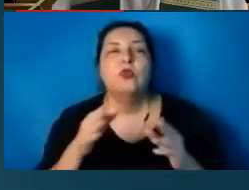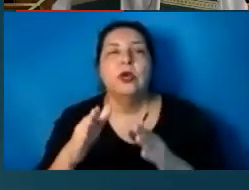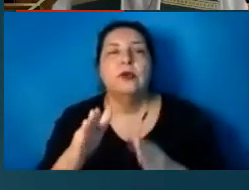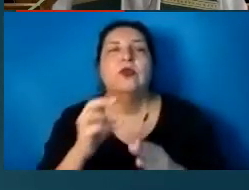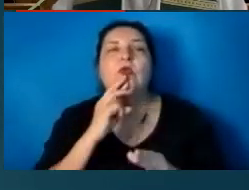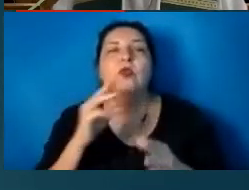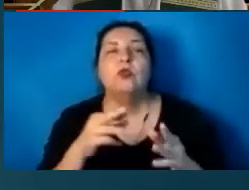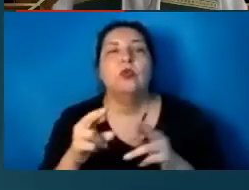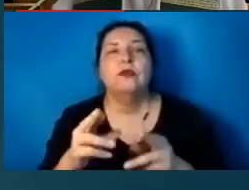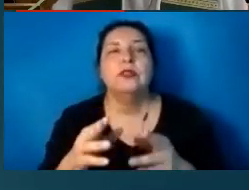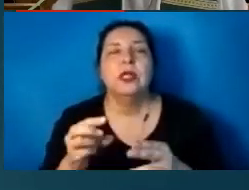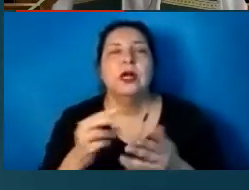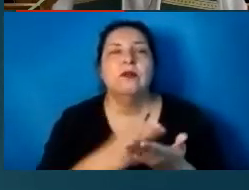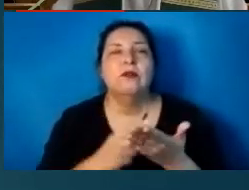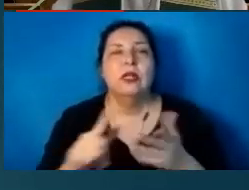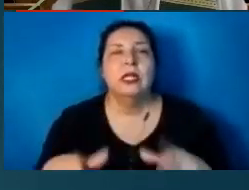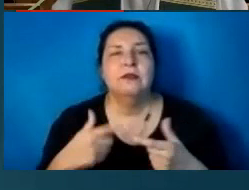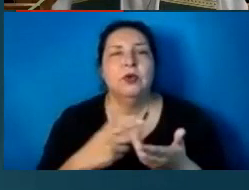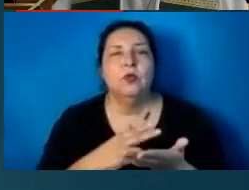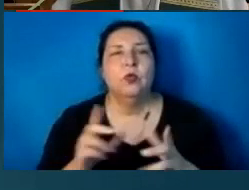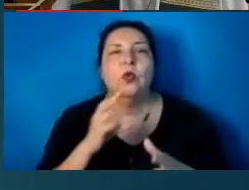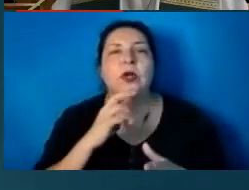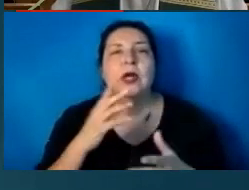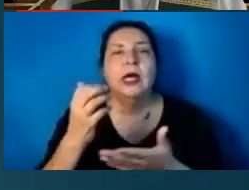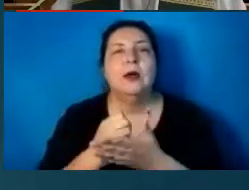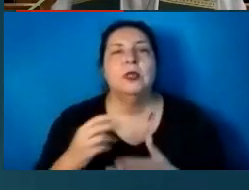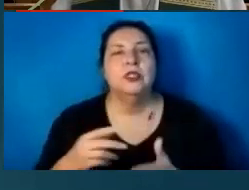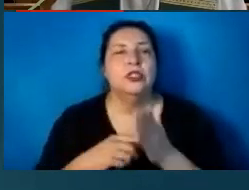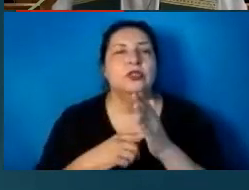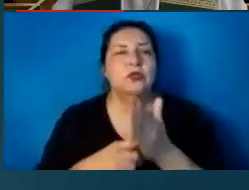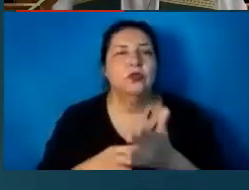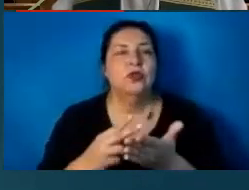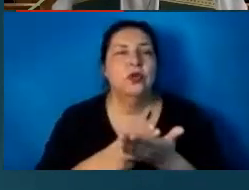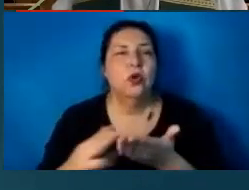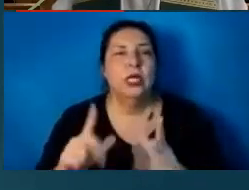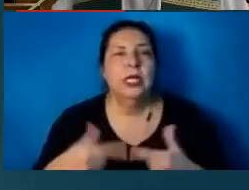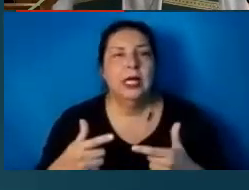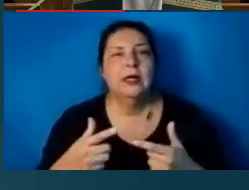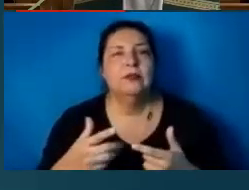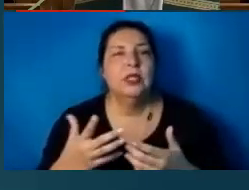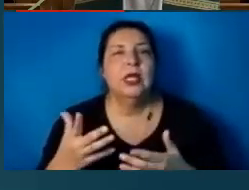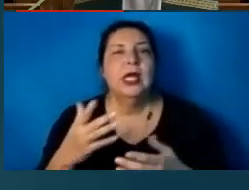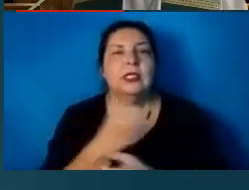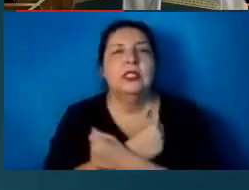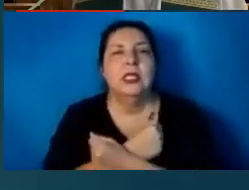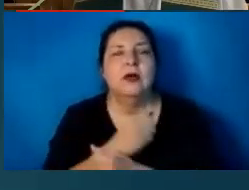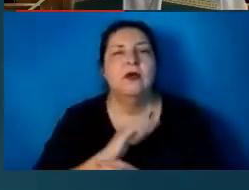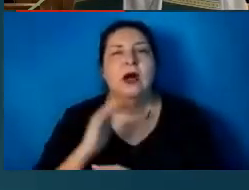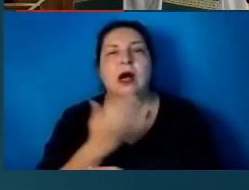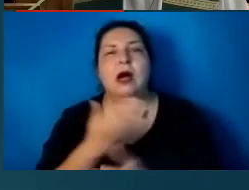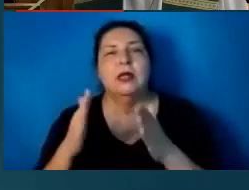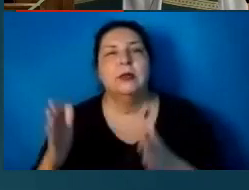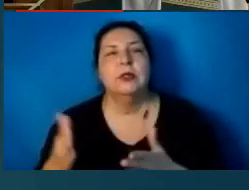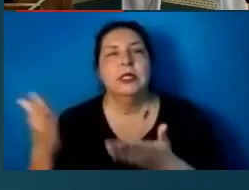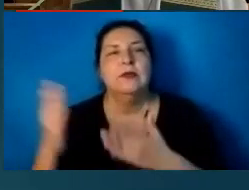in holy lives the fruits of the Spirit and to live with love toward our neighbor. Give us a servant's heart that doesn't seek our